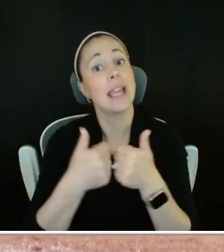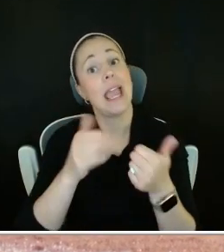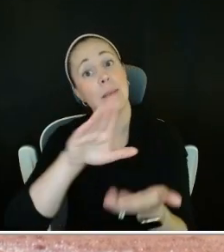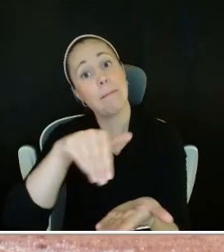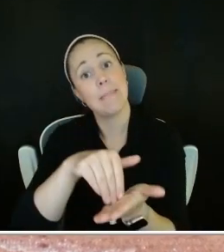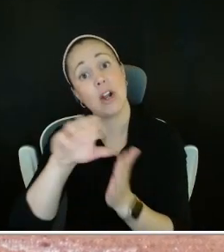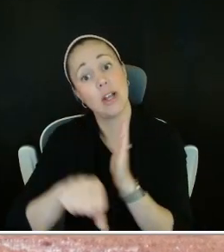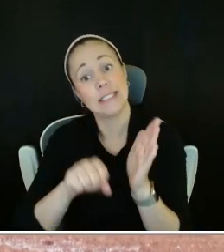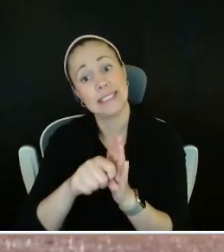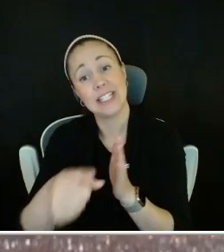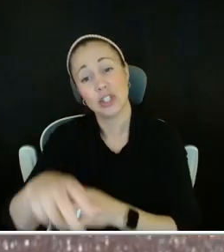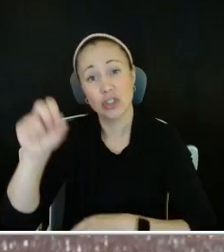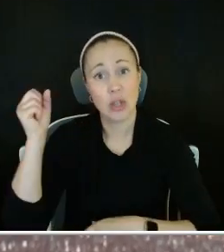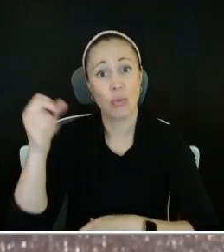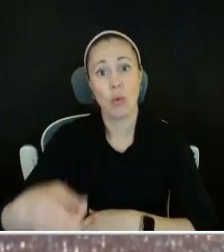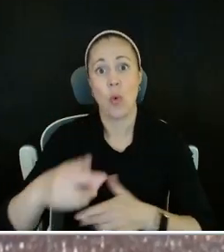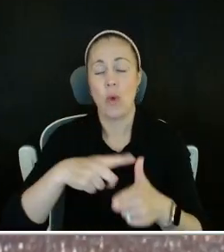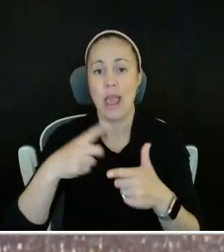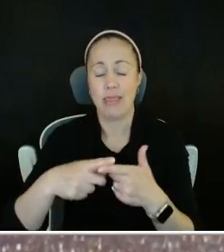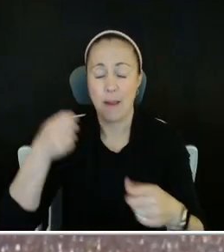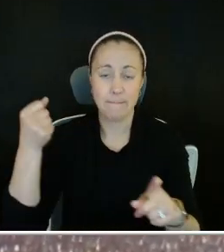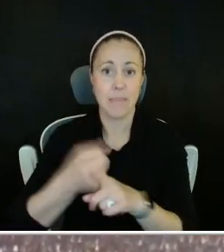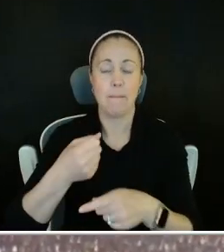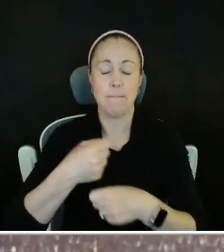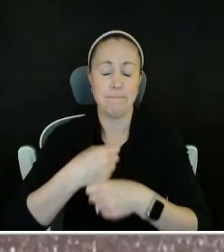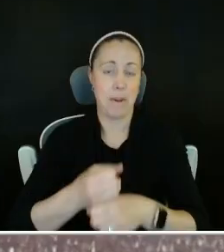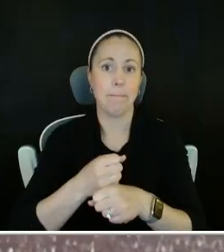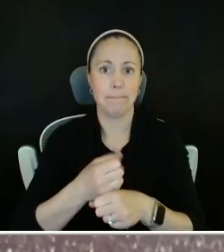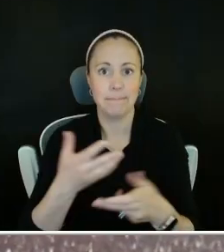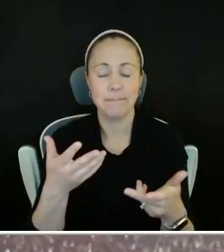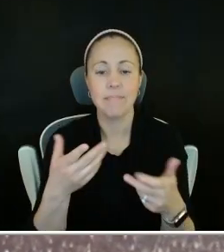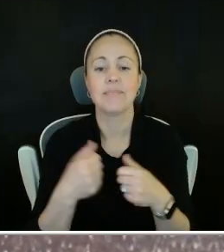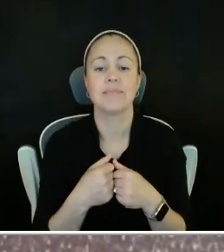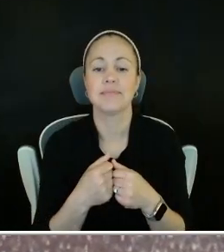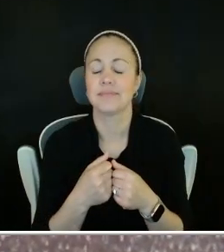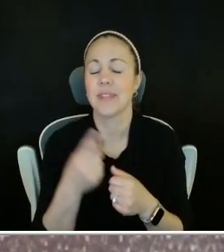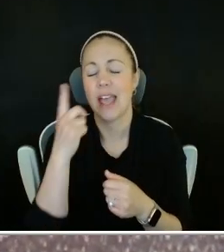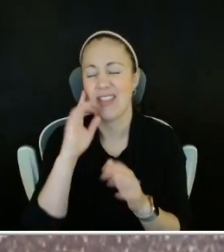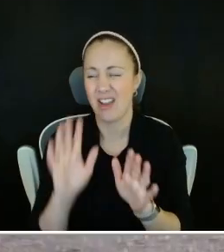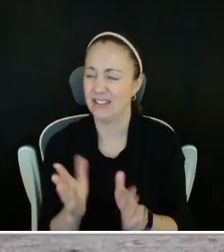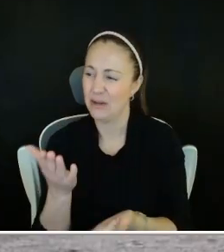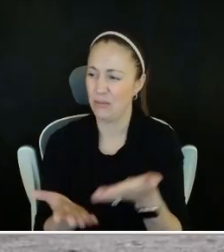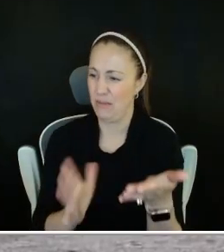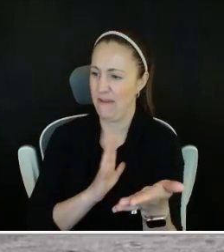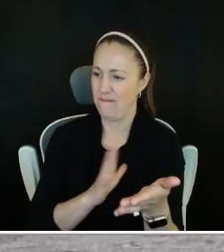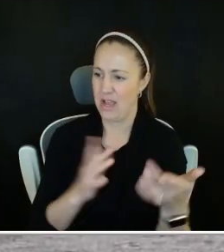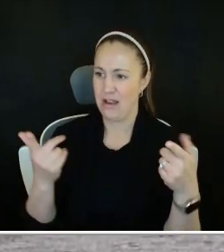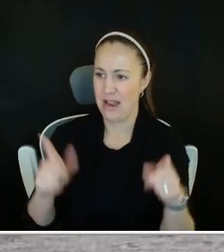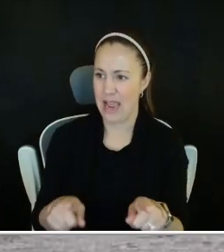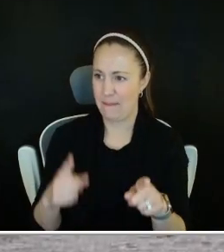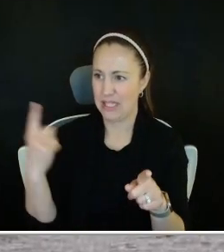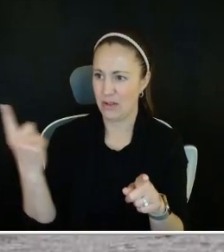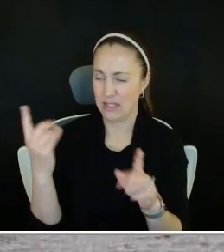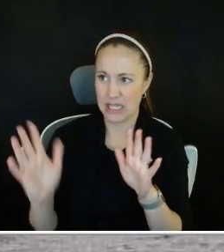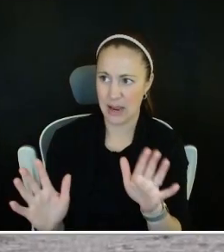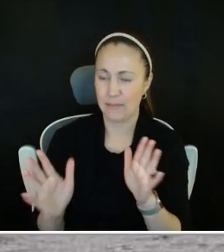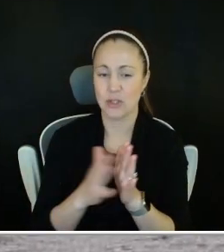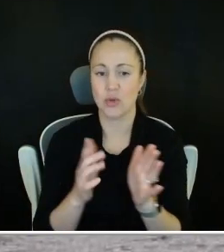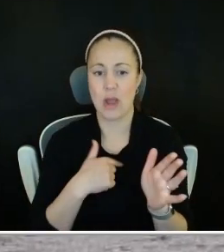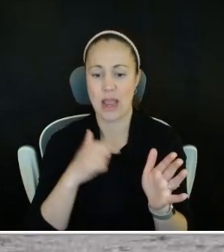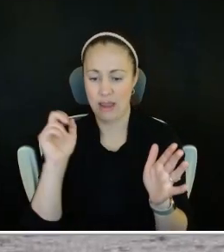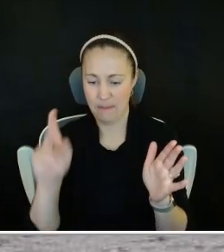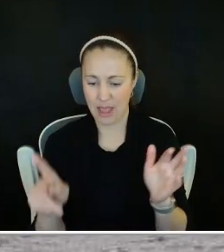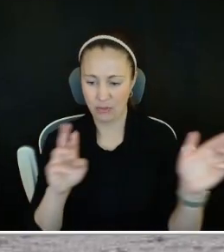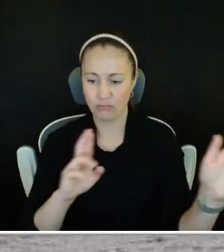heard a pop. And I was like, it's probably fine. Happens all the time. So I go back to get in line, come back up to throw, and I throw